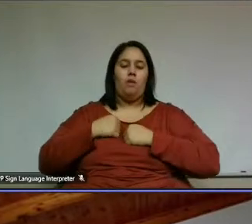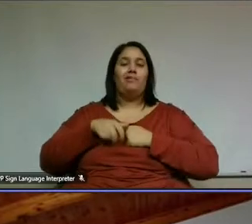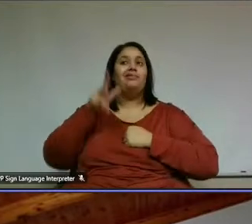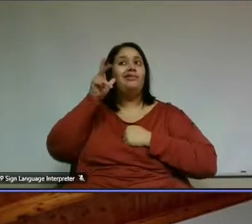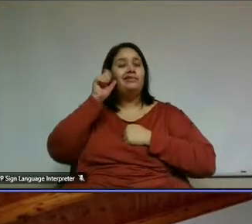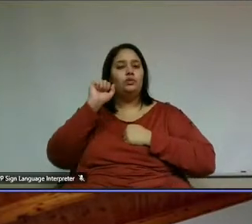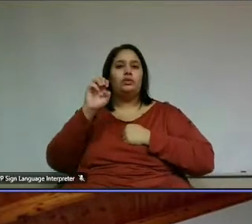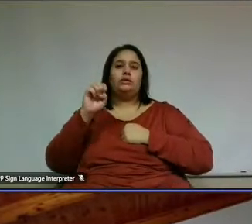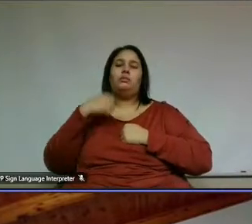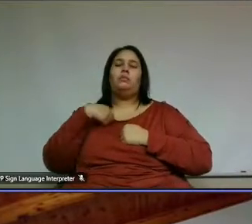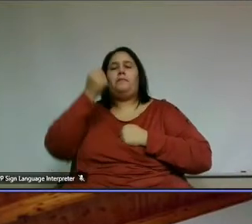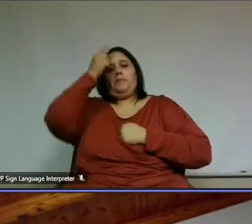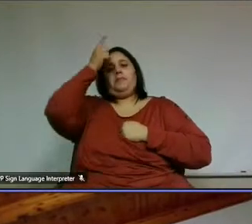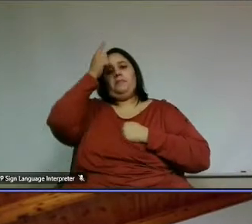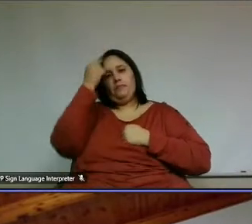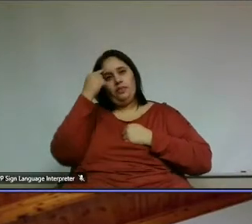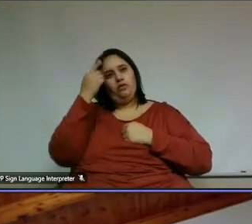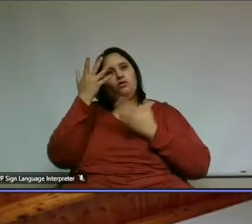made me think of that.